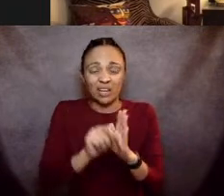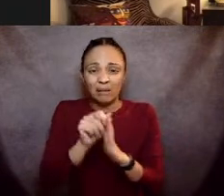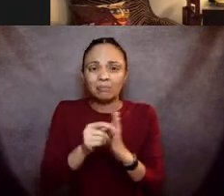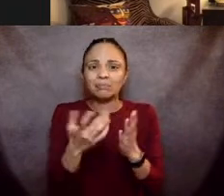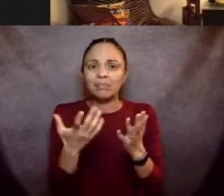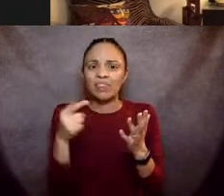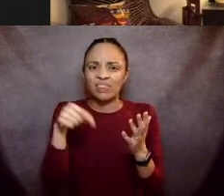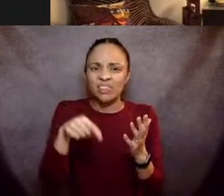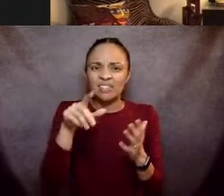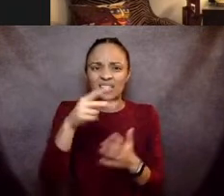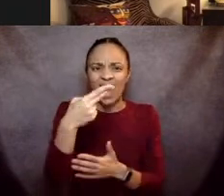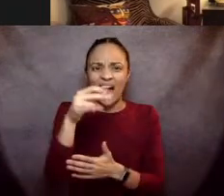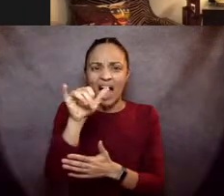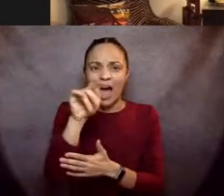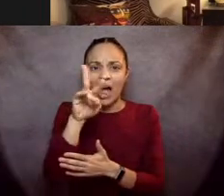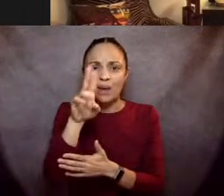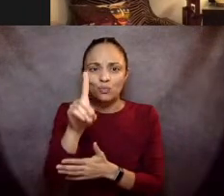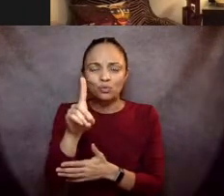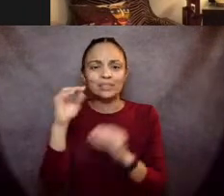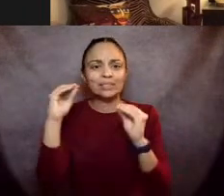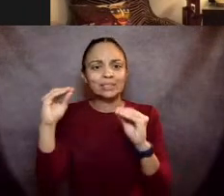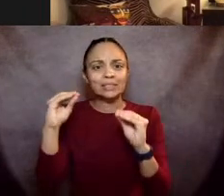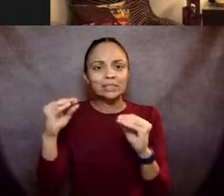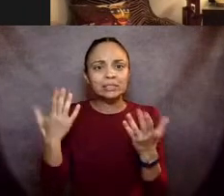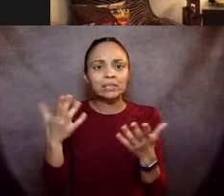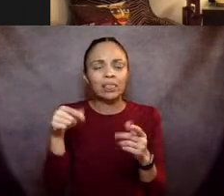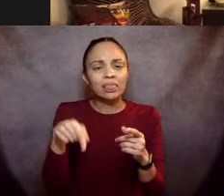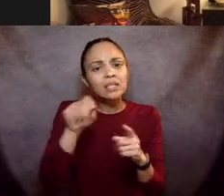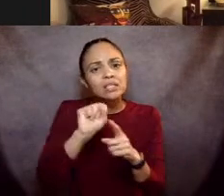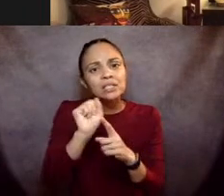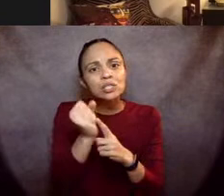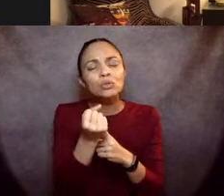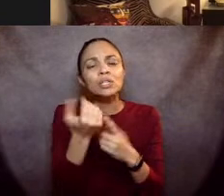something hybrid. This situation